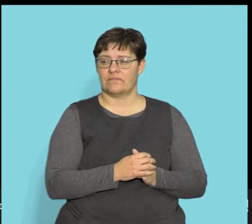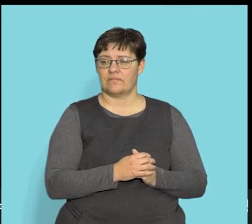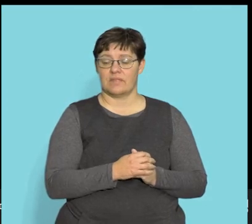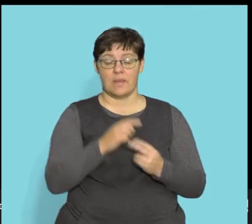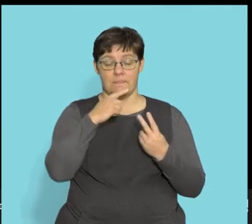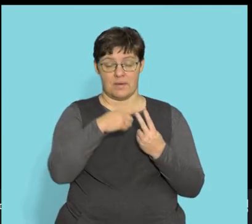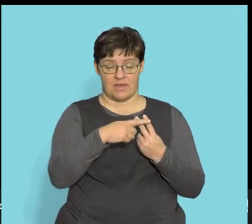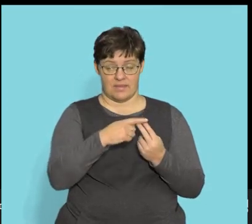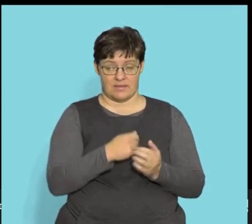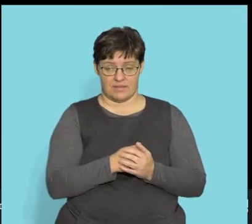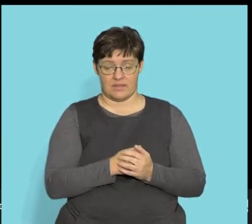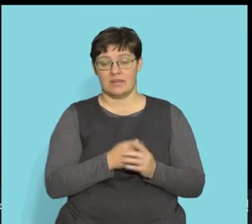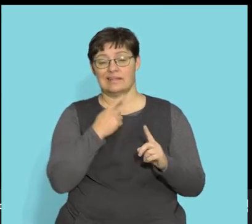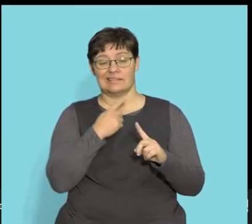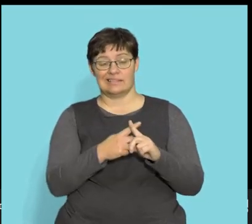pi